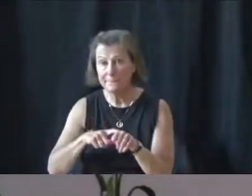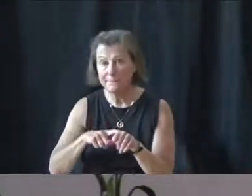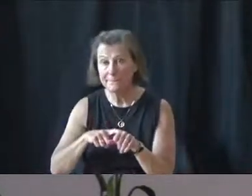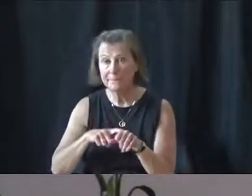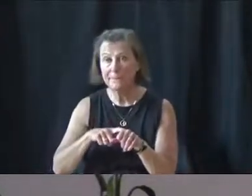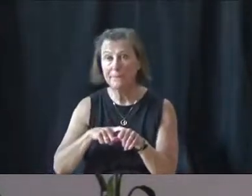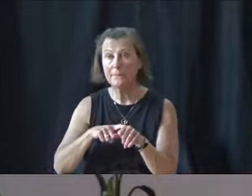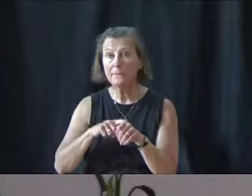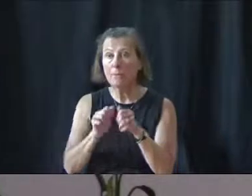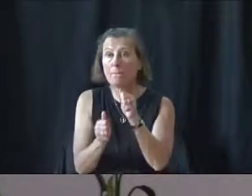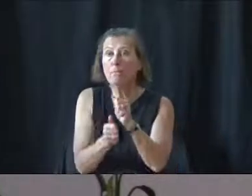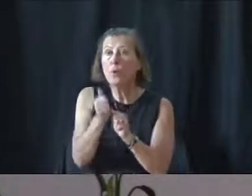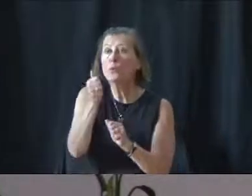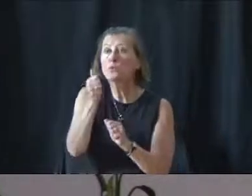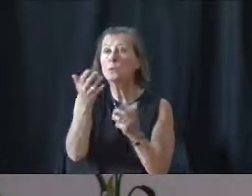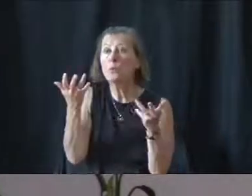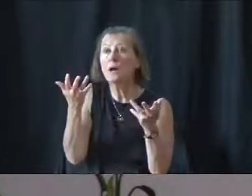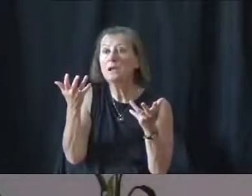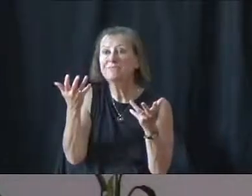it mostly doesn't.